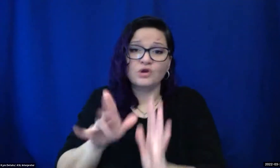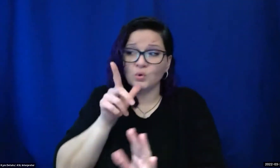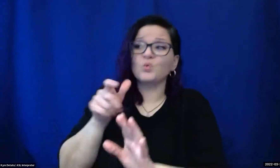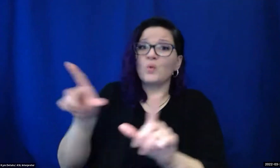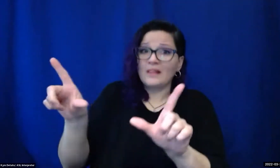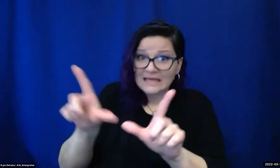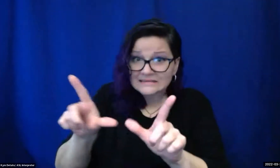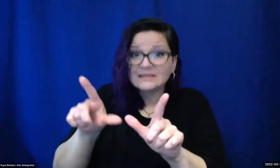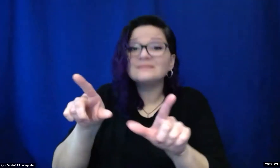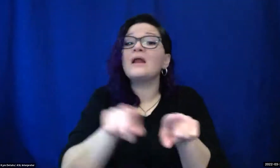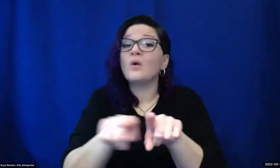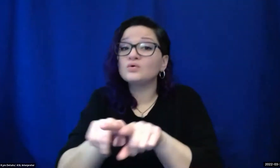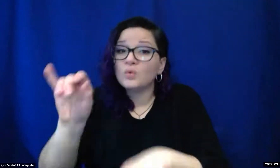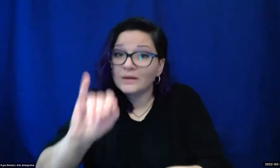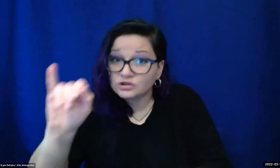insured.